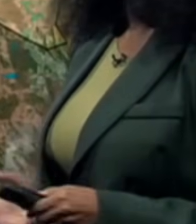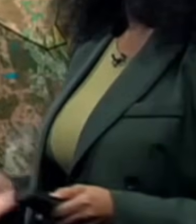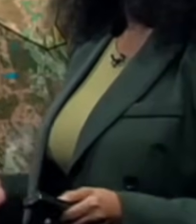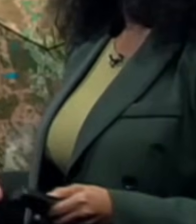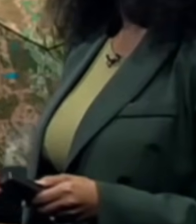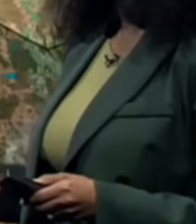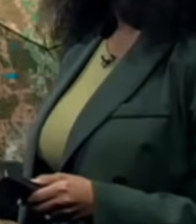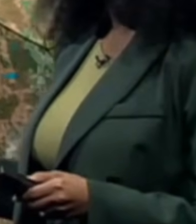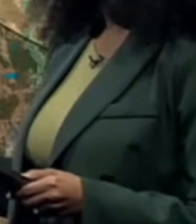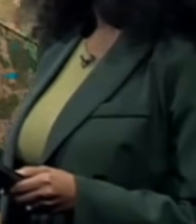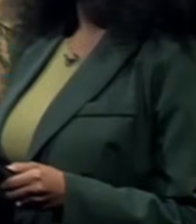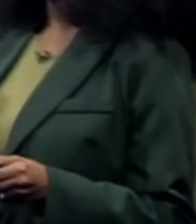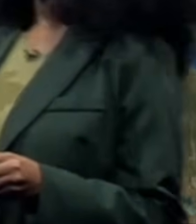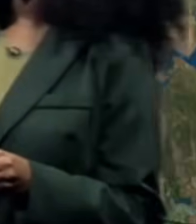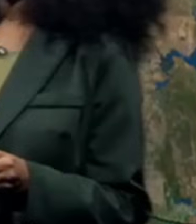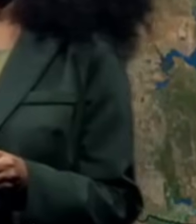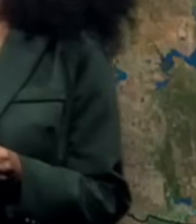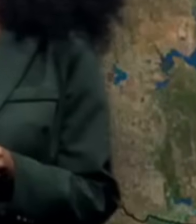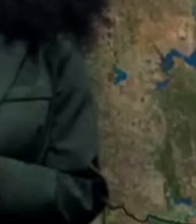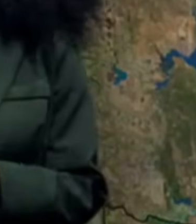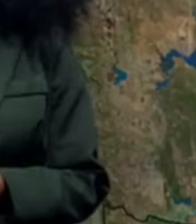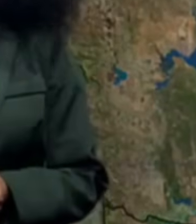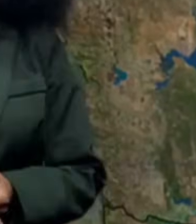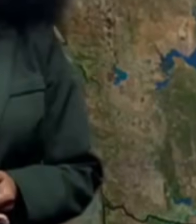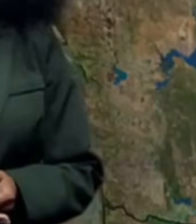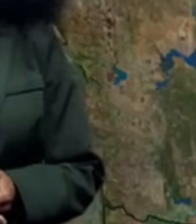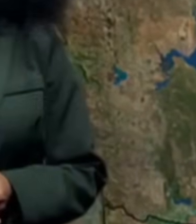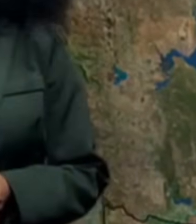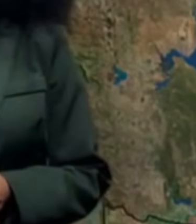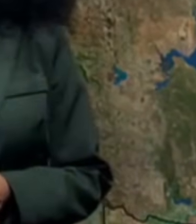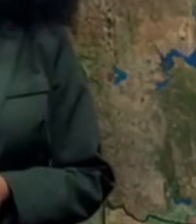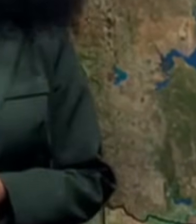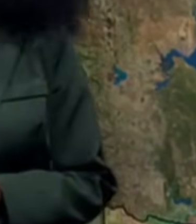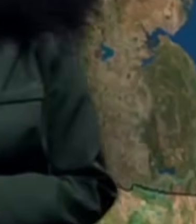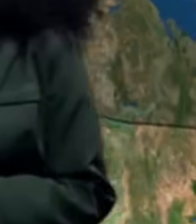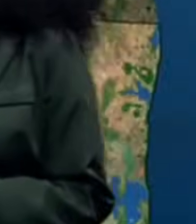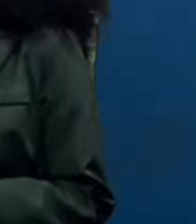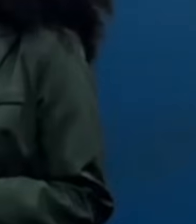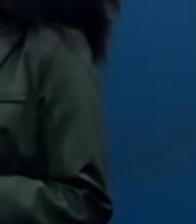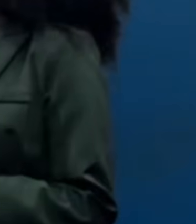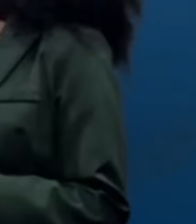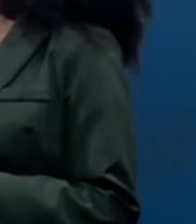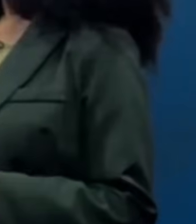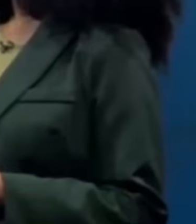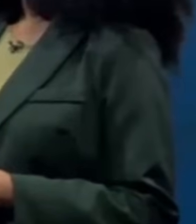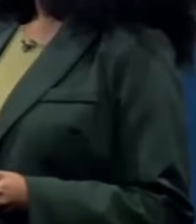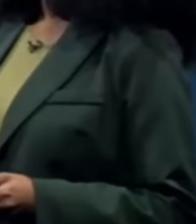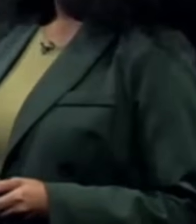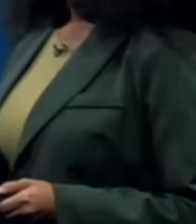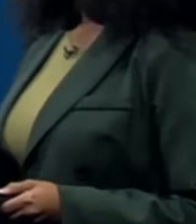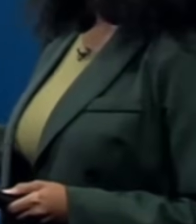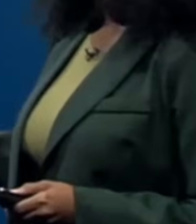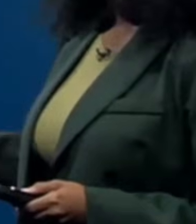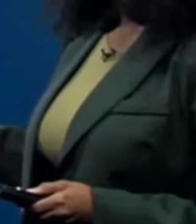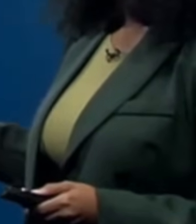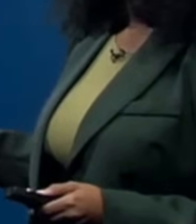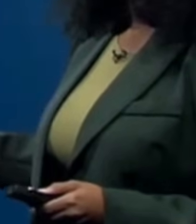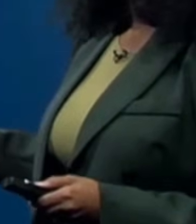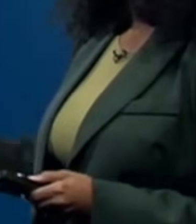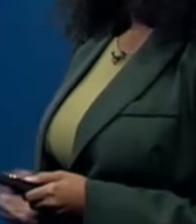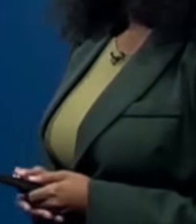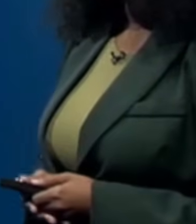17 go ya go di le 24 Middleburg ka digata di le 13 go ya go di le 22 KwaZulu-Natal mo provinceng go tla nna le